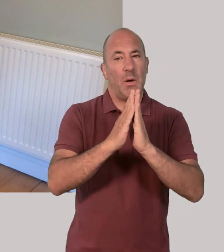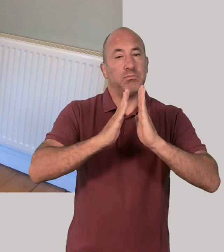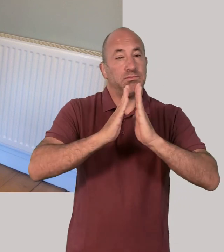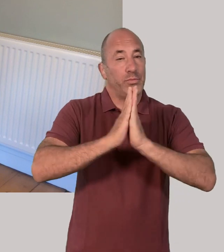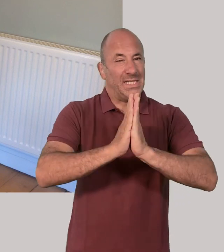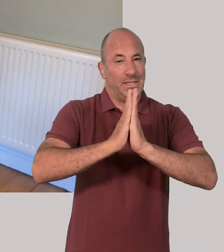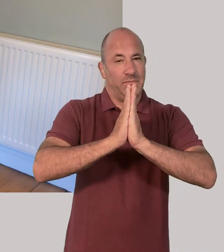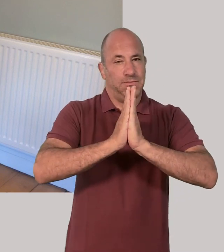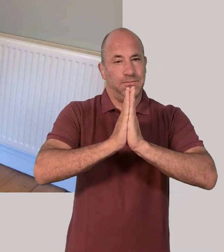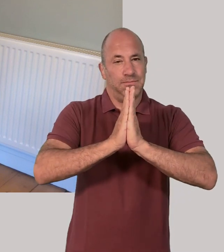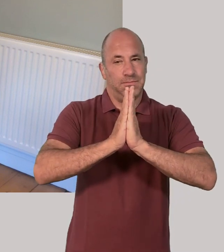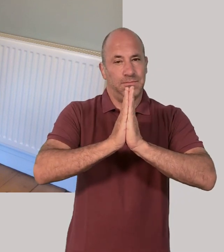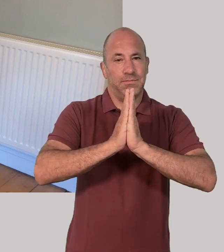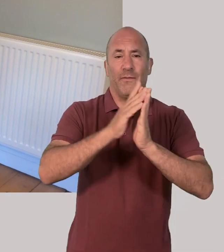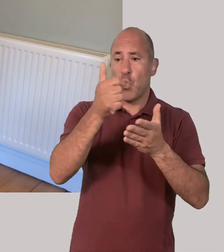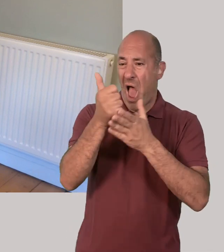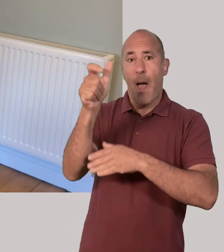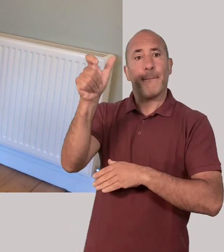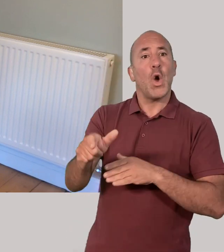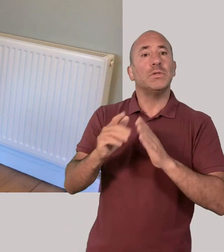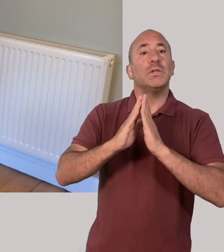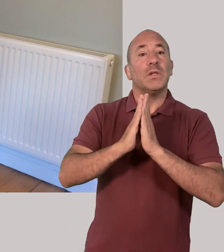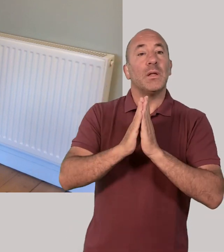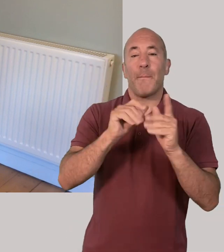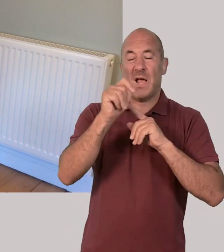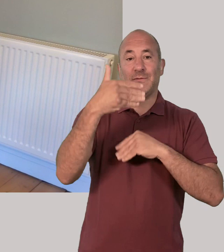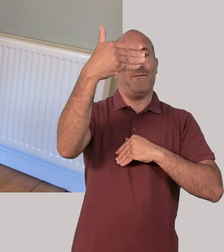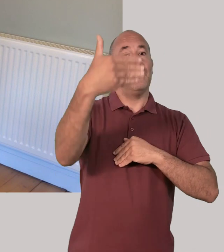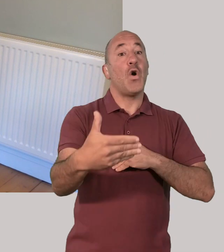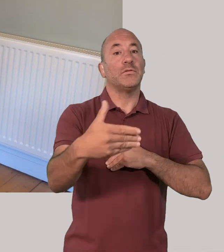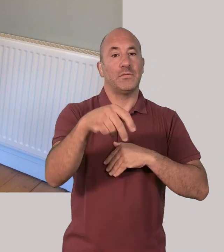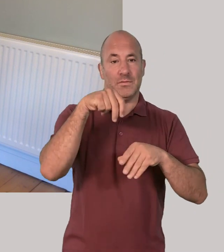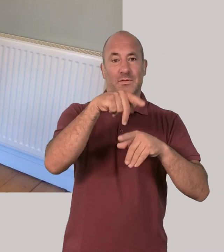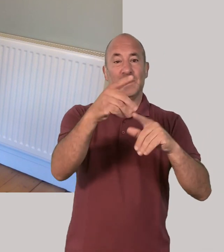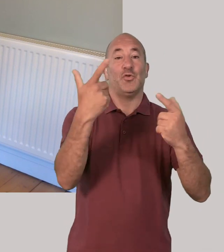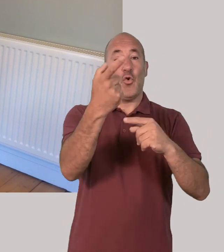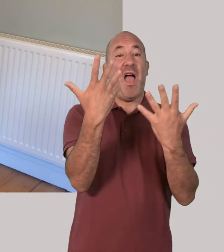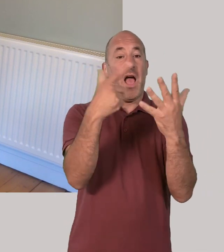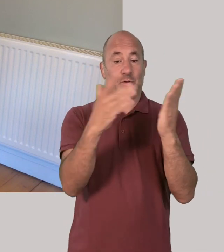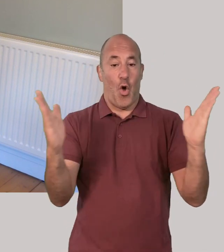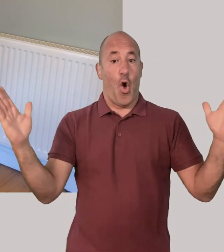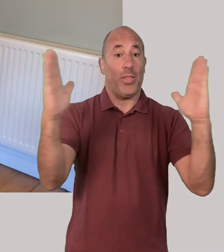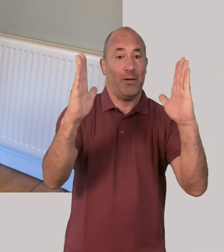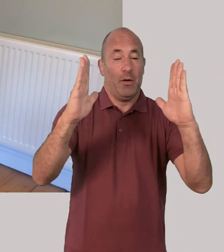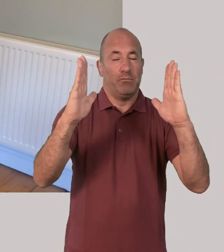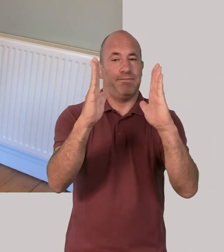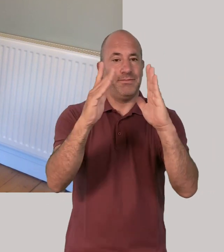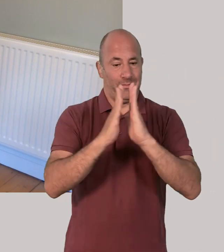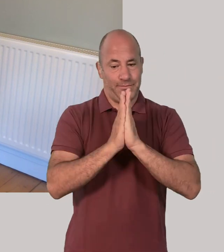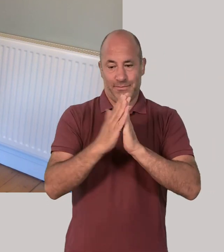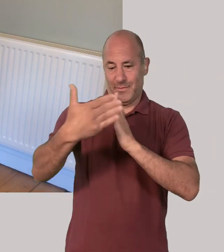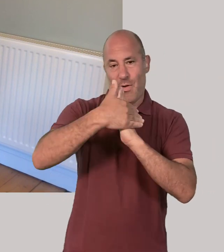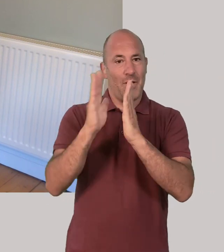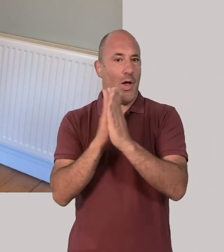together. So if you're helping with this one, you might be in front of the person you're helping and just pressing their hands